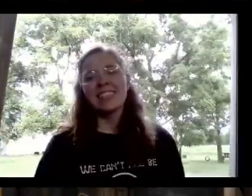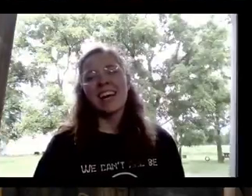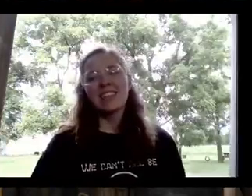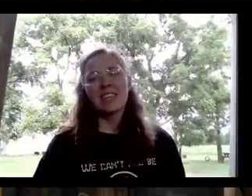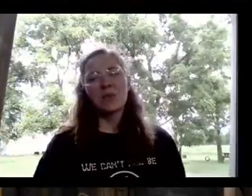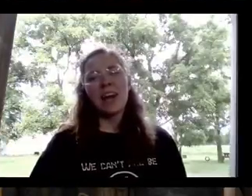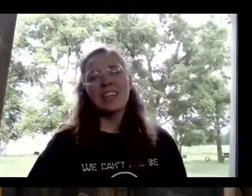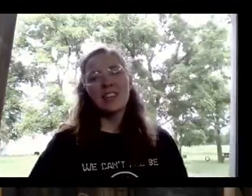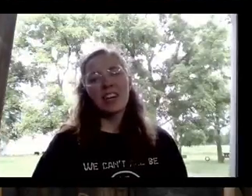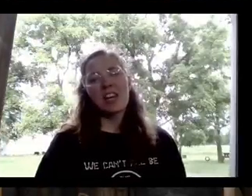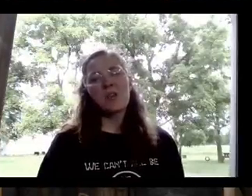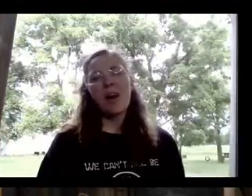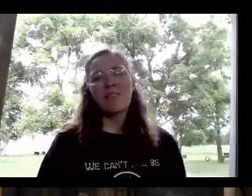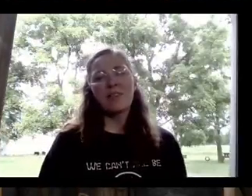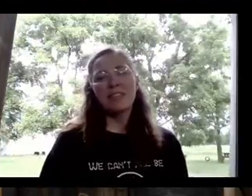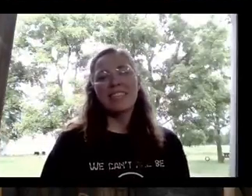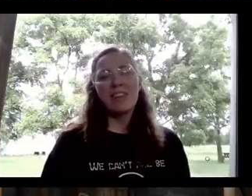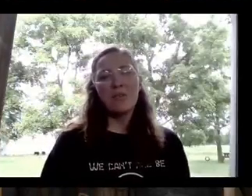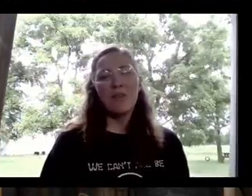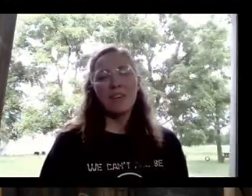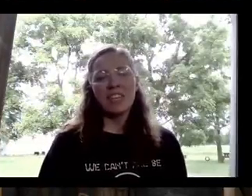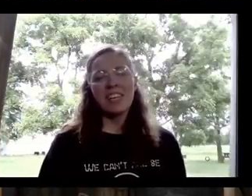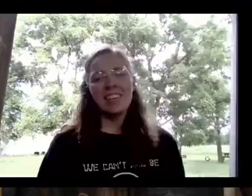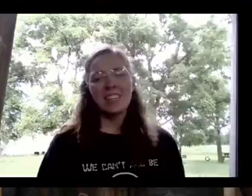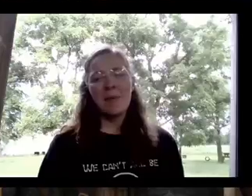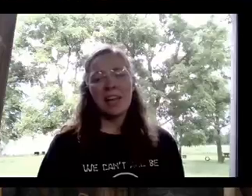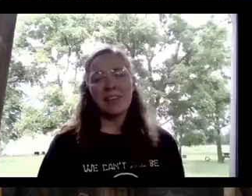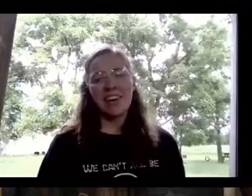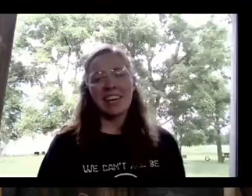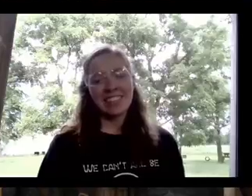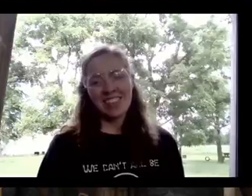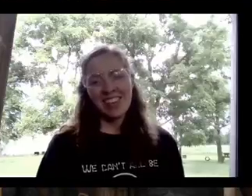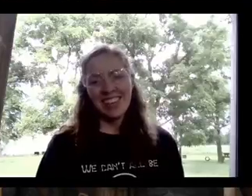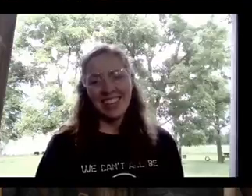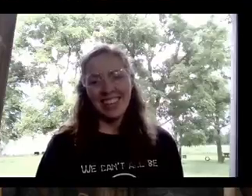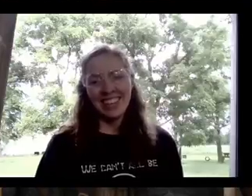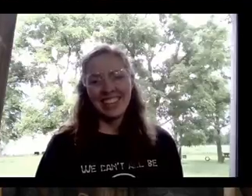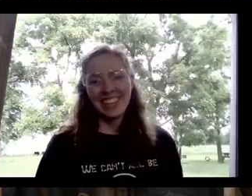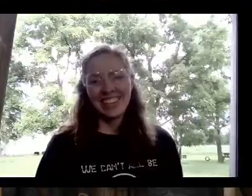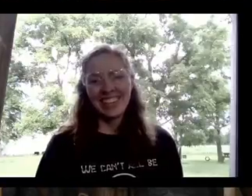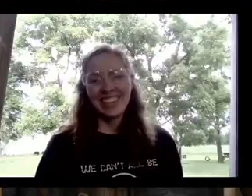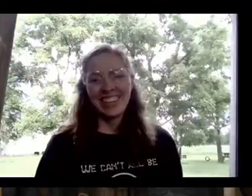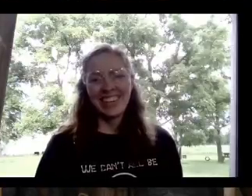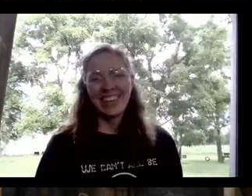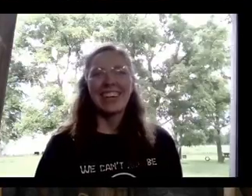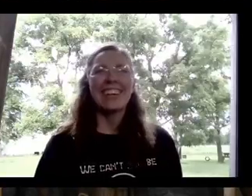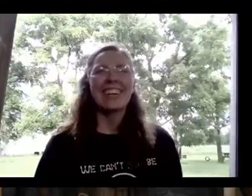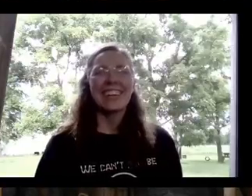Kevin McIntyre says, why did you look at your wife when you said you were efficient? Smiley face.